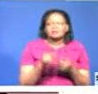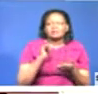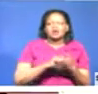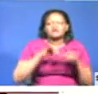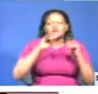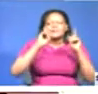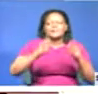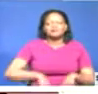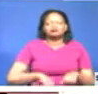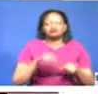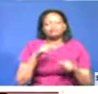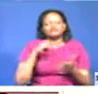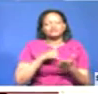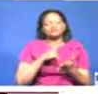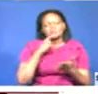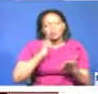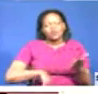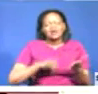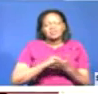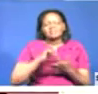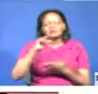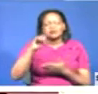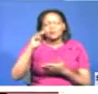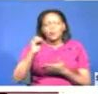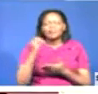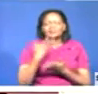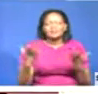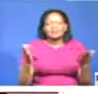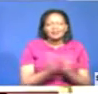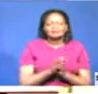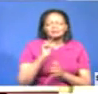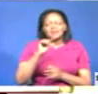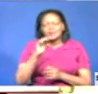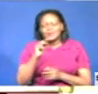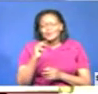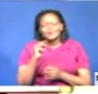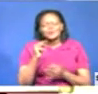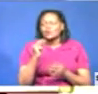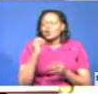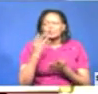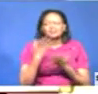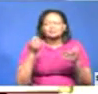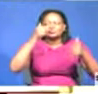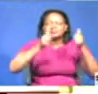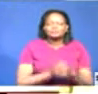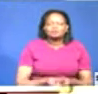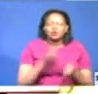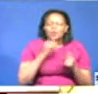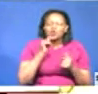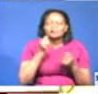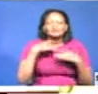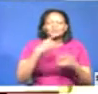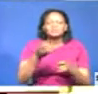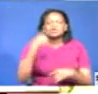used a GM of product and what GM product they have used. Consumers are not only interested in the price of maize flour,